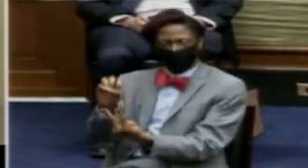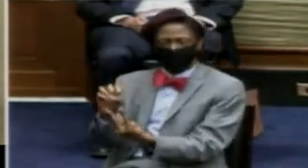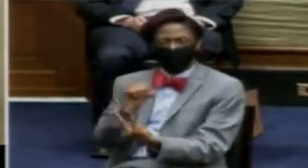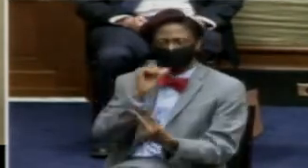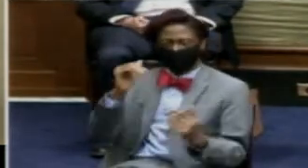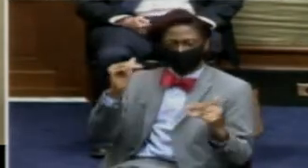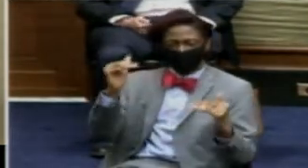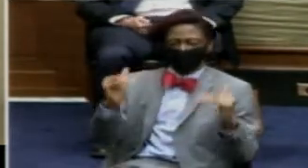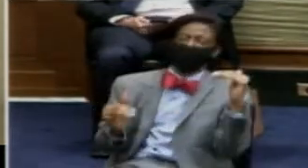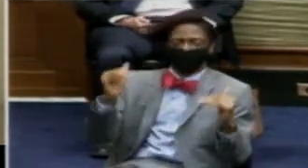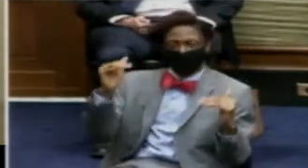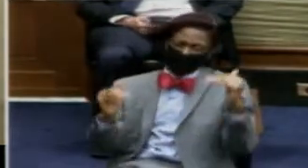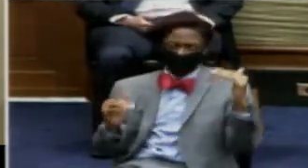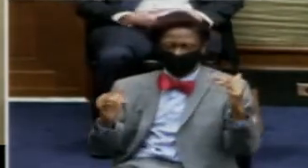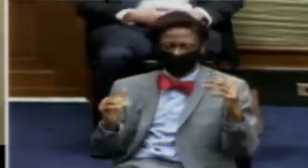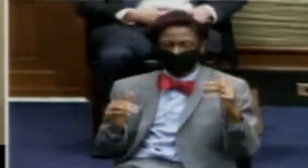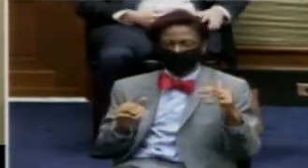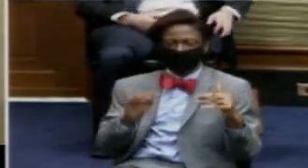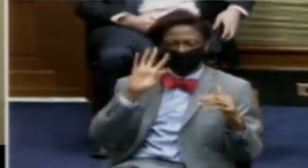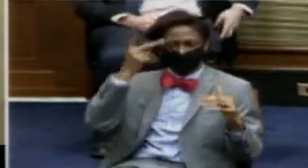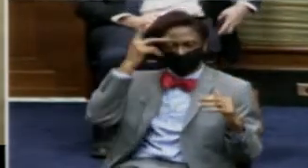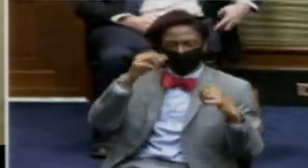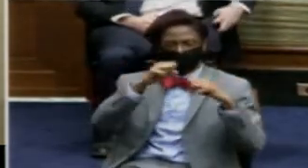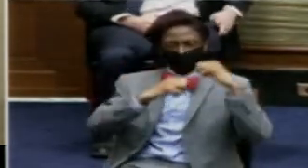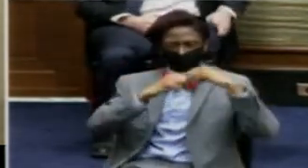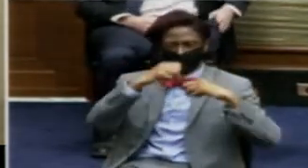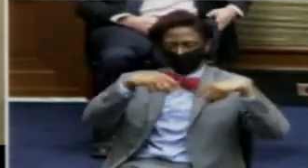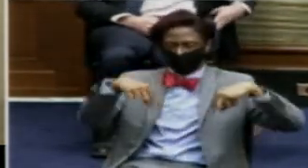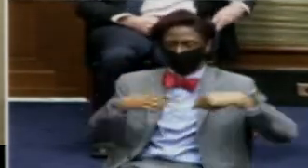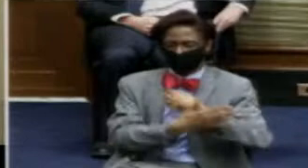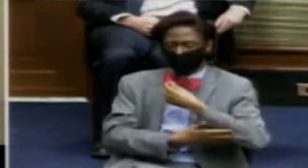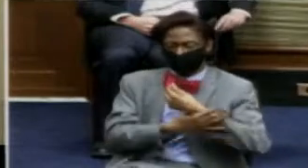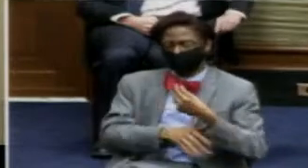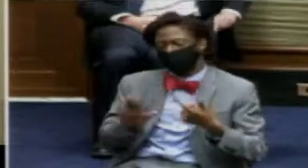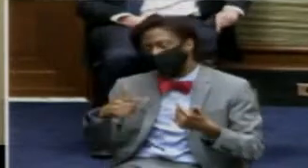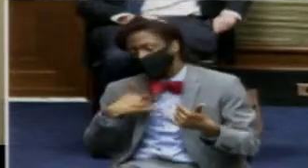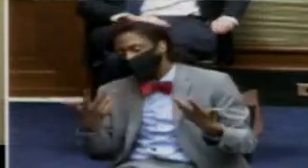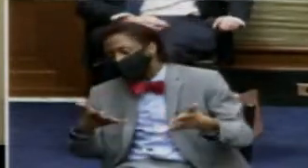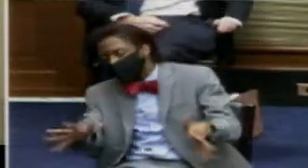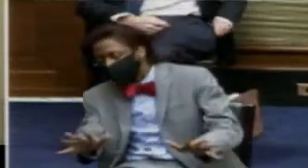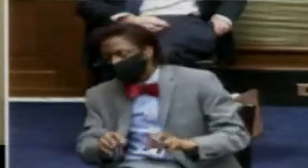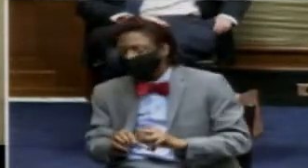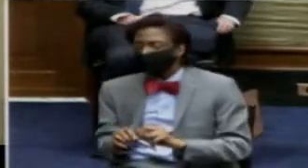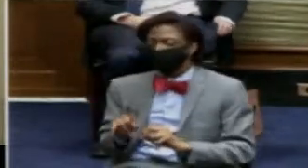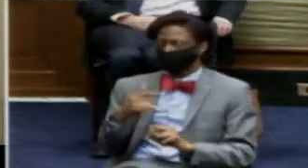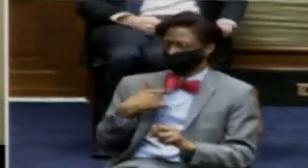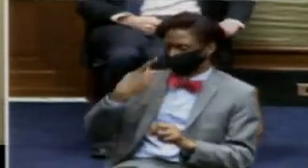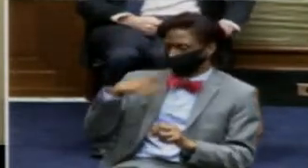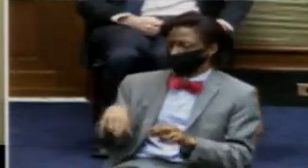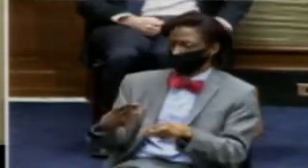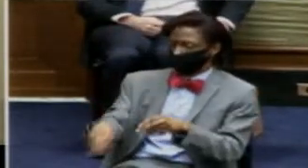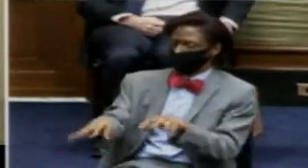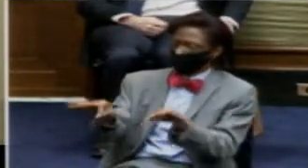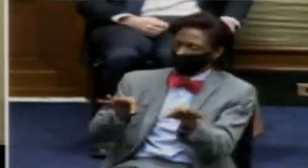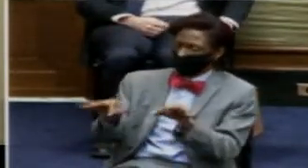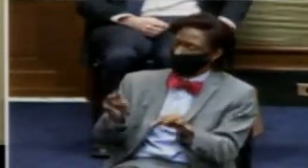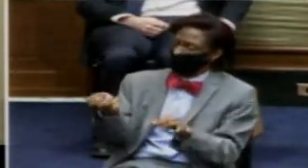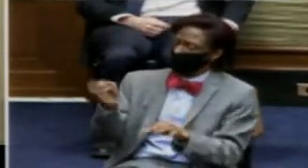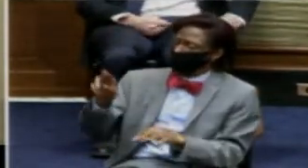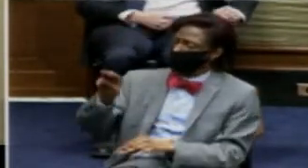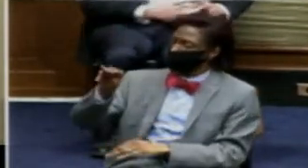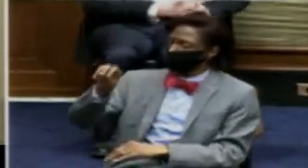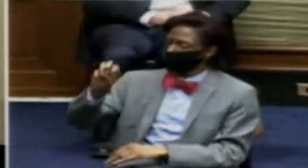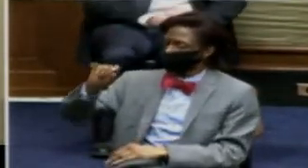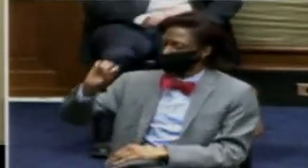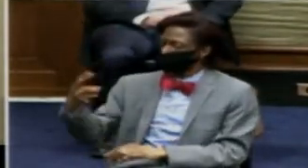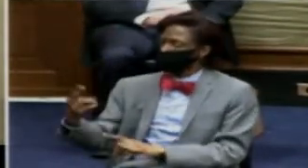the political structure of our country. Well, Mr. Smith, let me just finish with you. Can you briefly explain, Mr. Smith, why adding a state